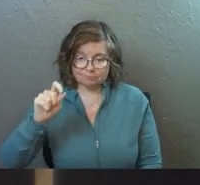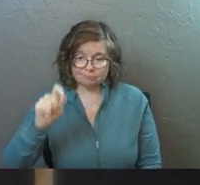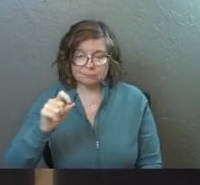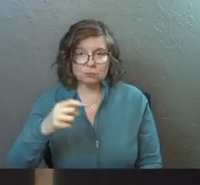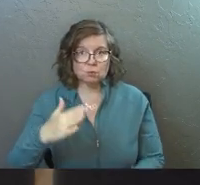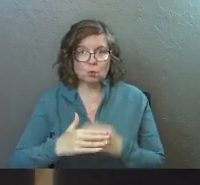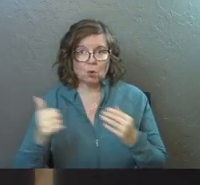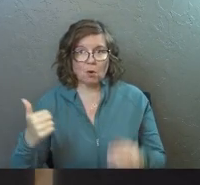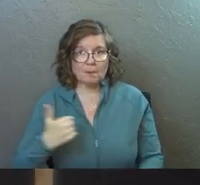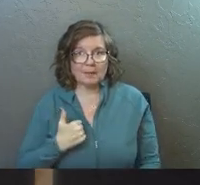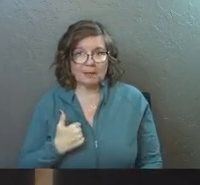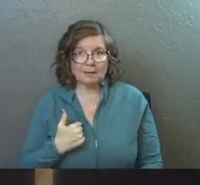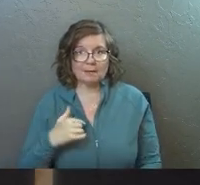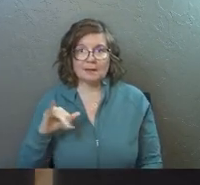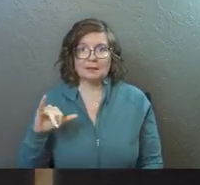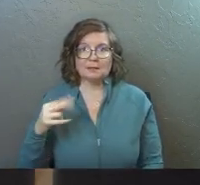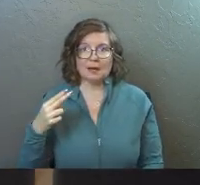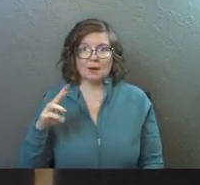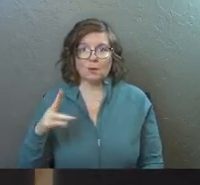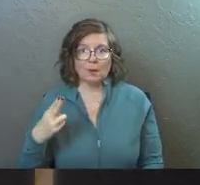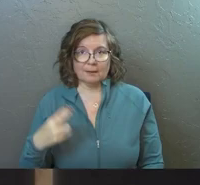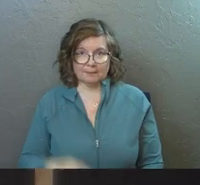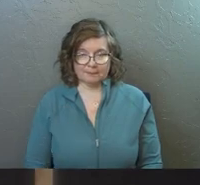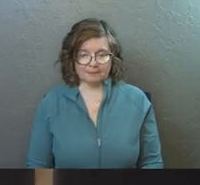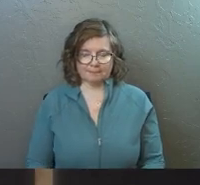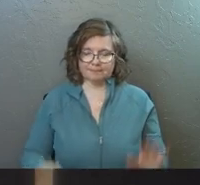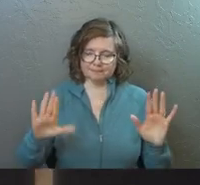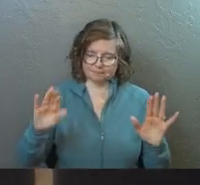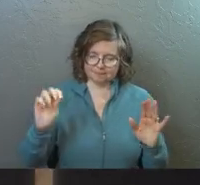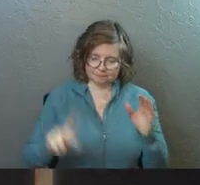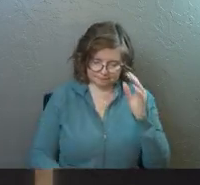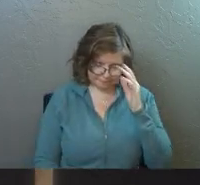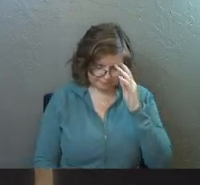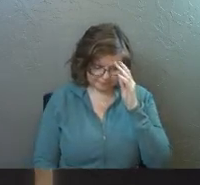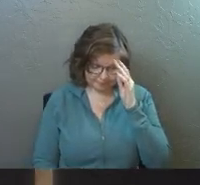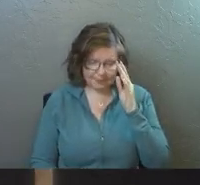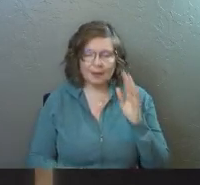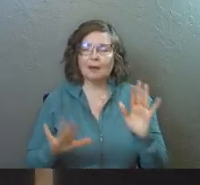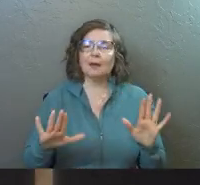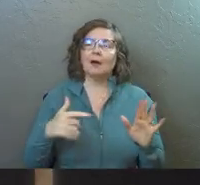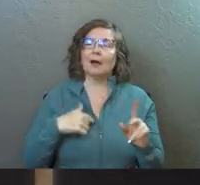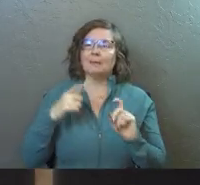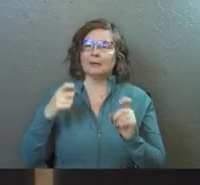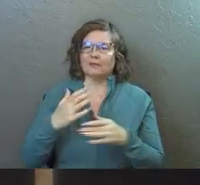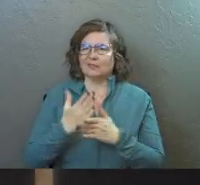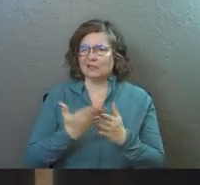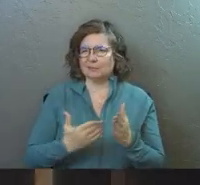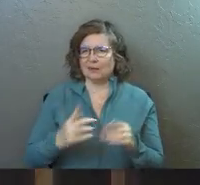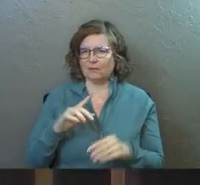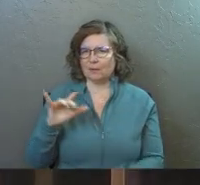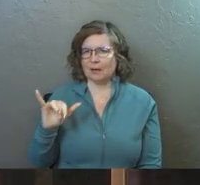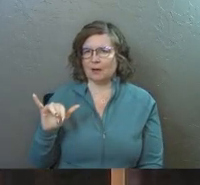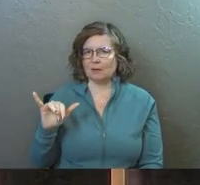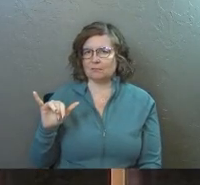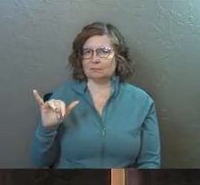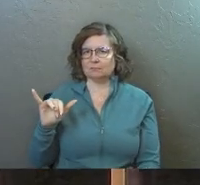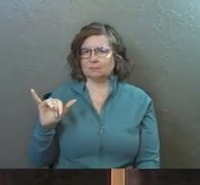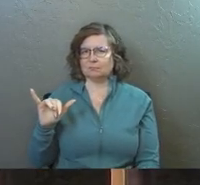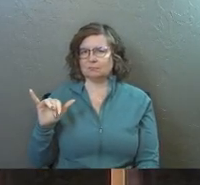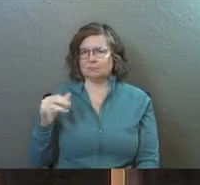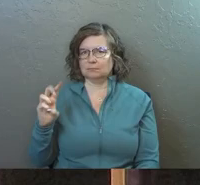me Yahweh. Okay. Now I'm going to give you some stuff about Yahweh